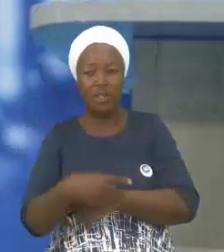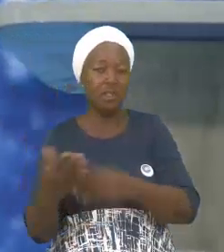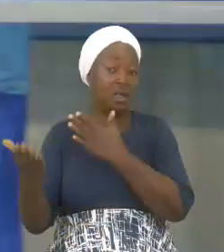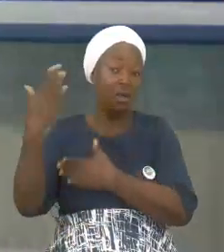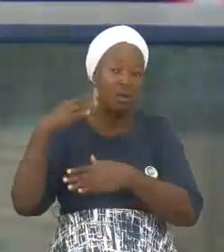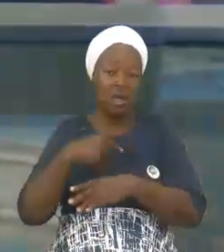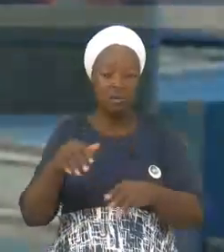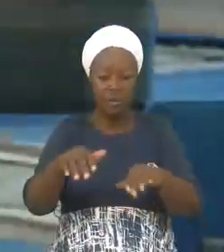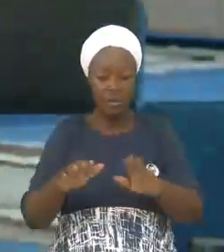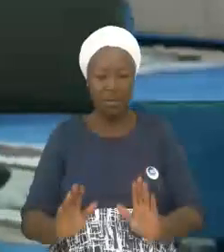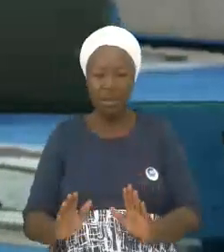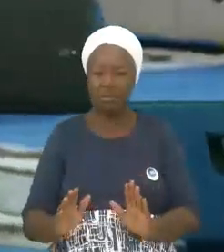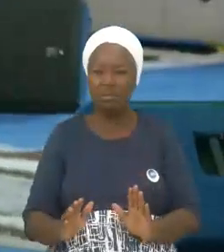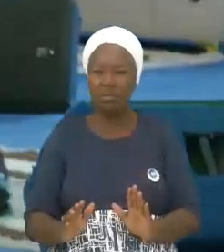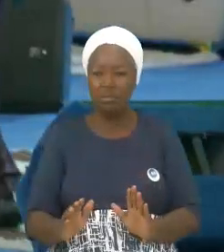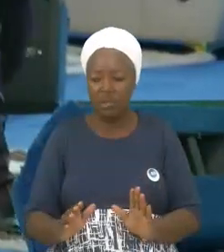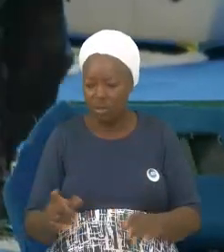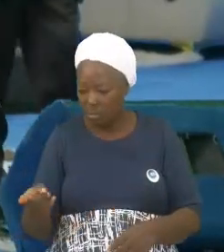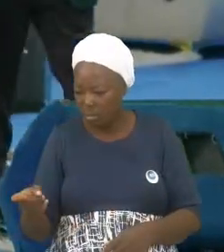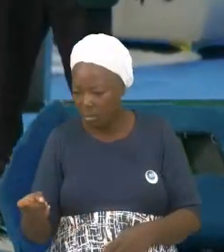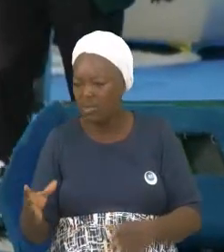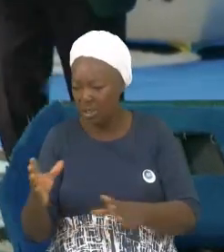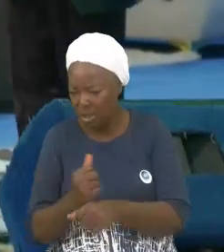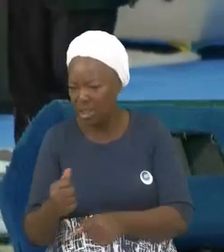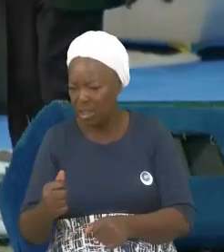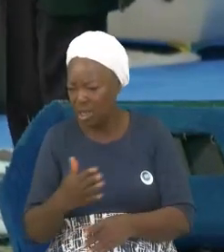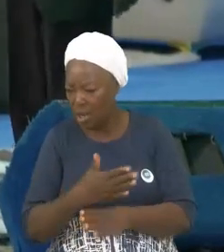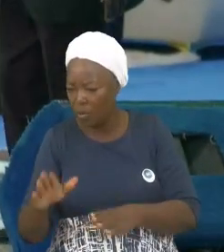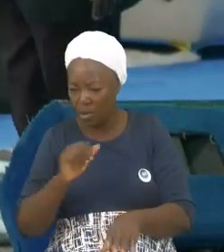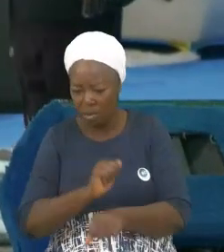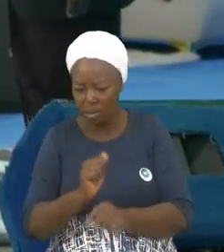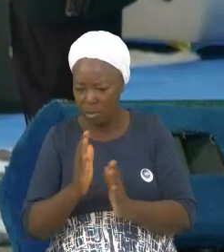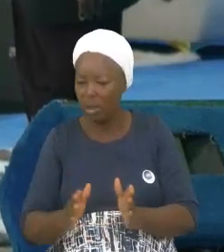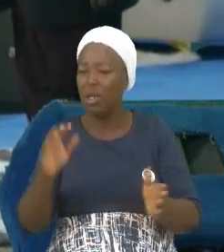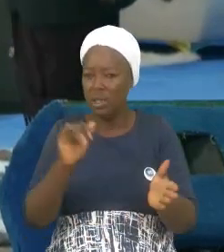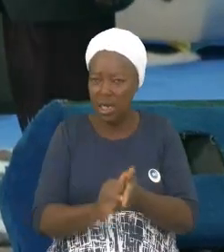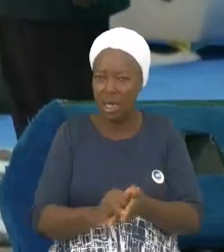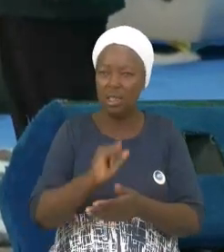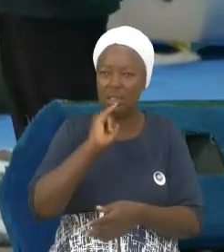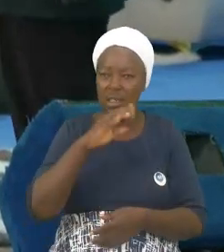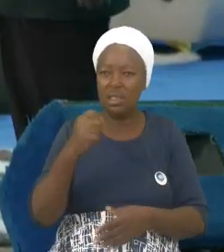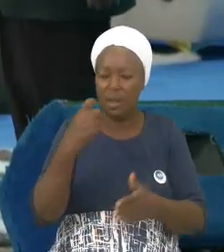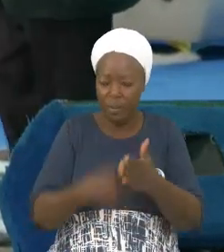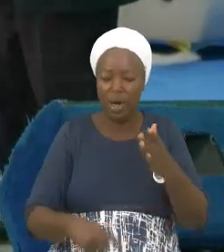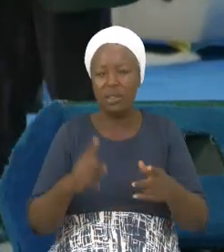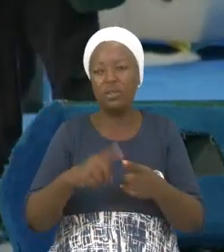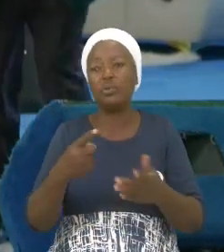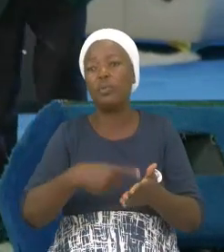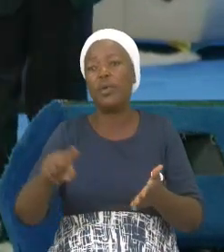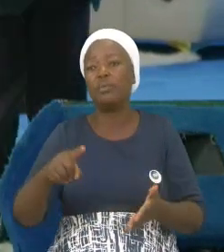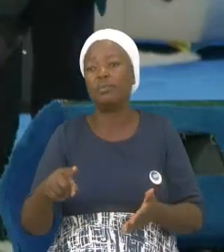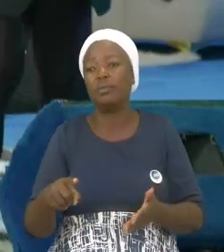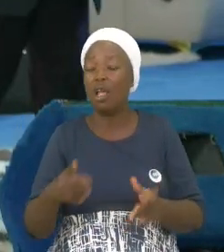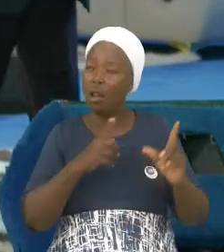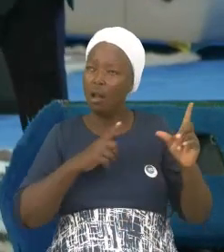on. Take ye away the stone. That is the price you pay.